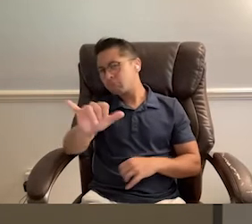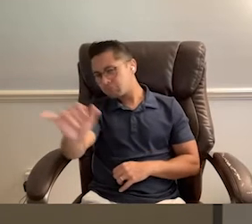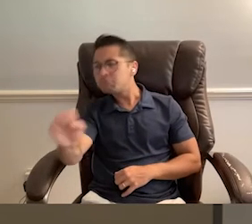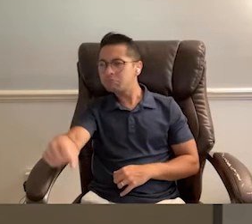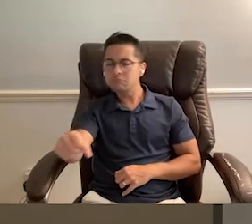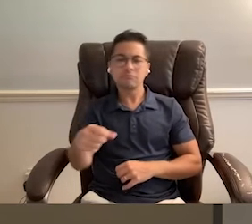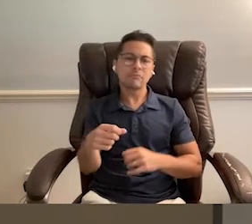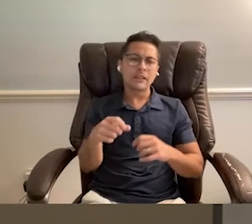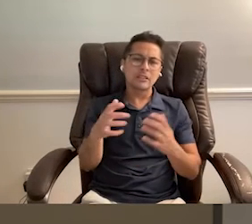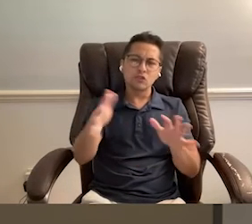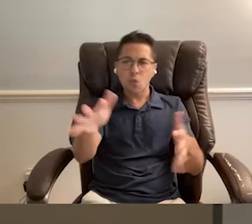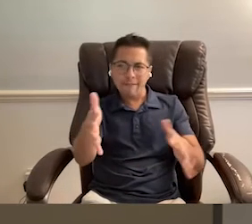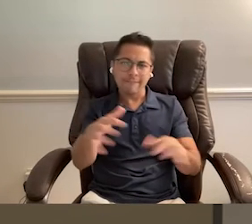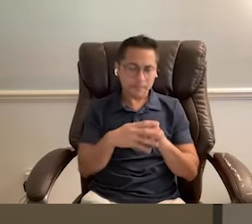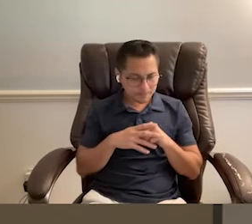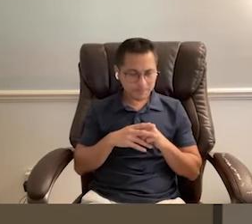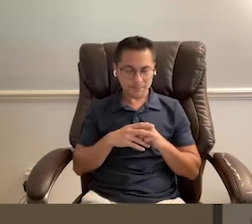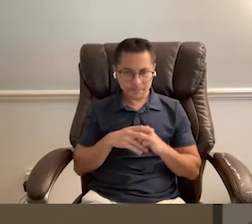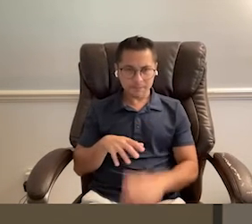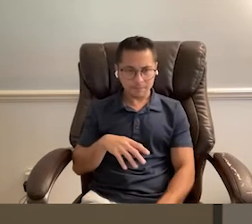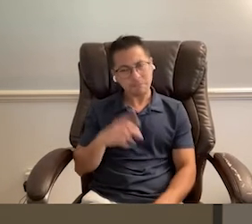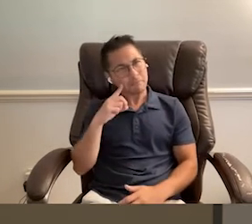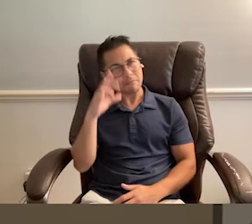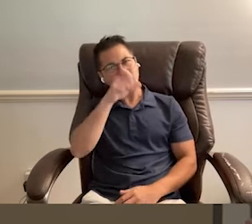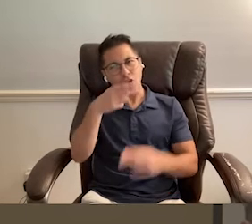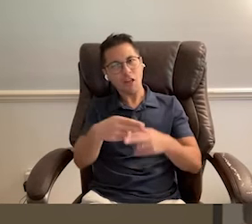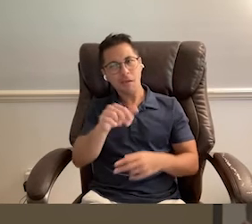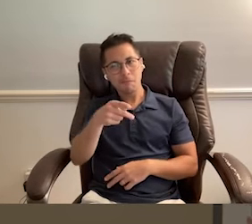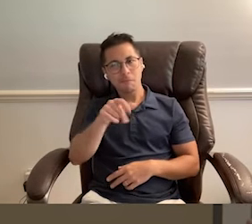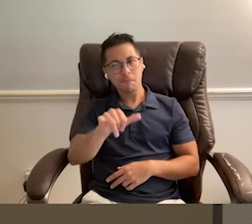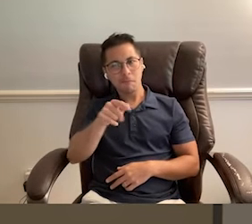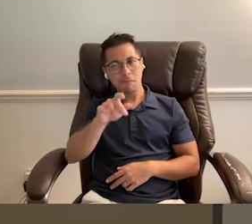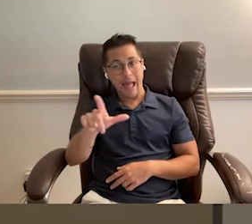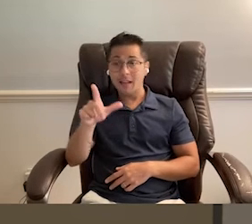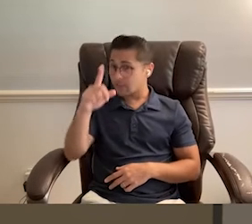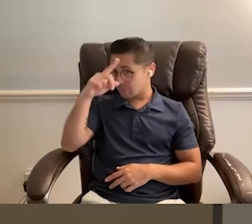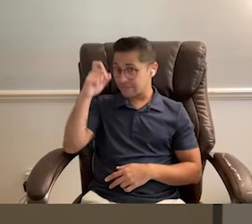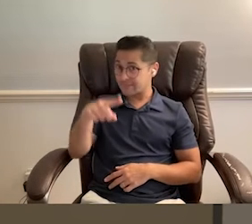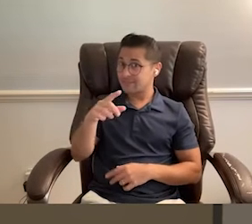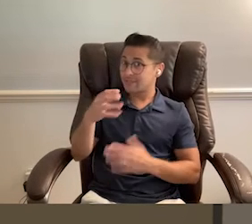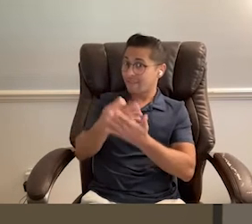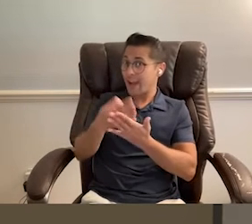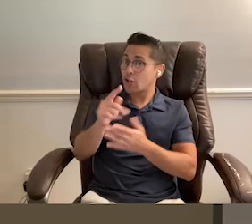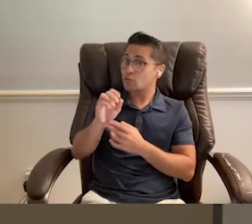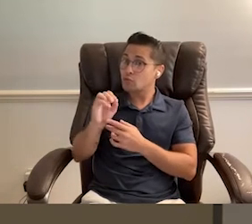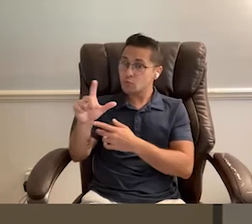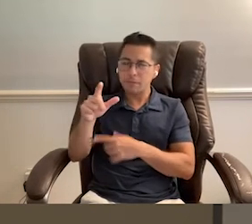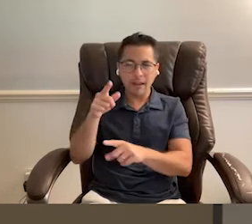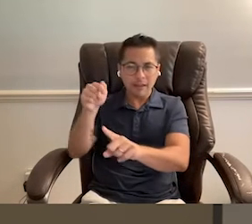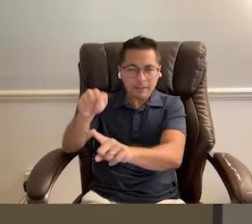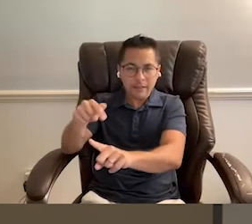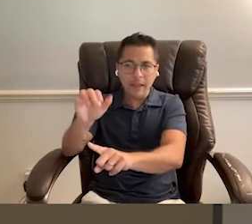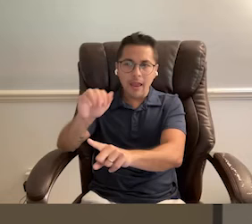of. I guess you could call it like a PayPal account. Because it is a financial tool, but it's not a bank account per se.